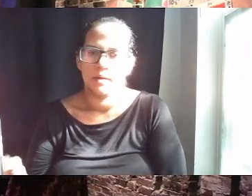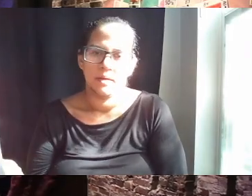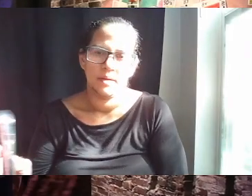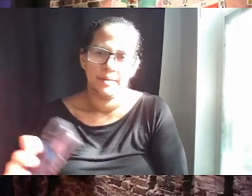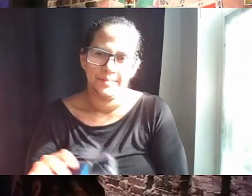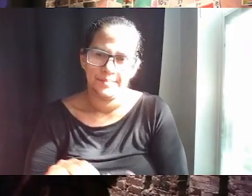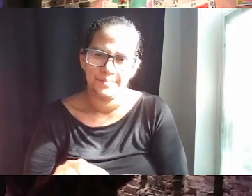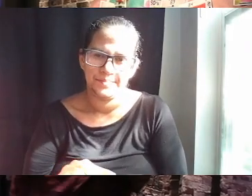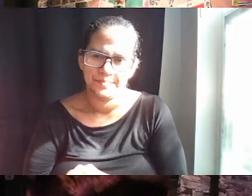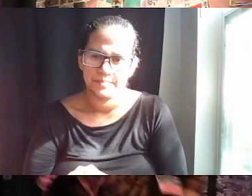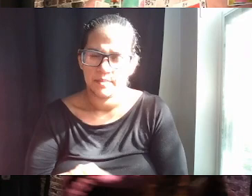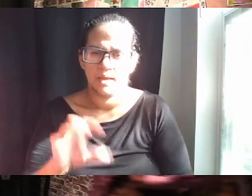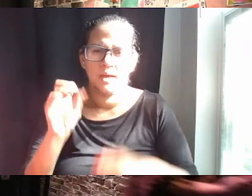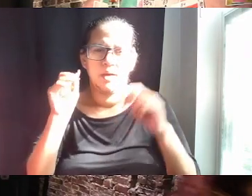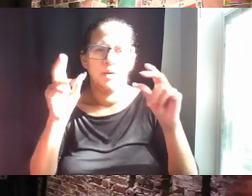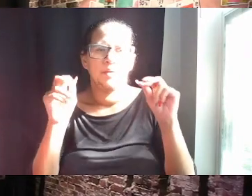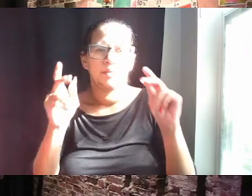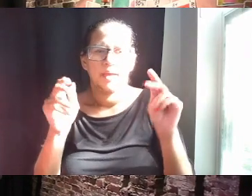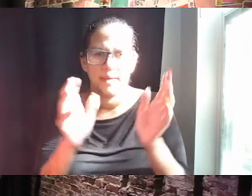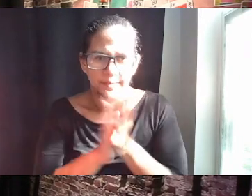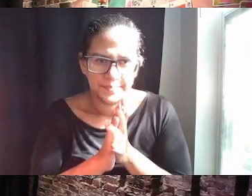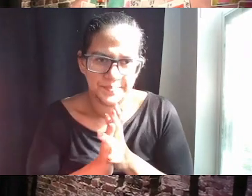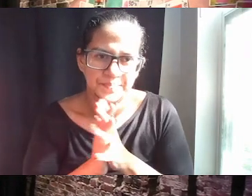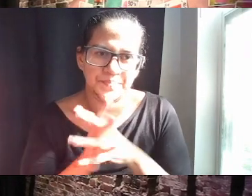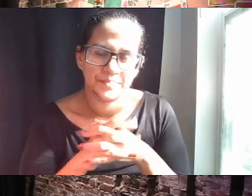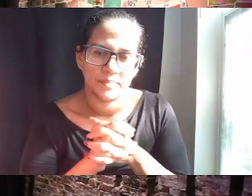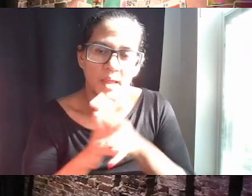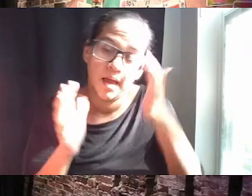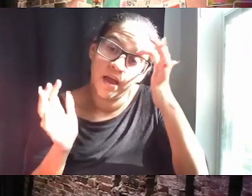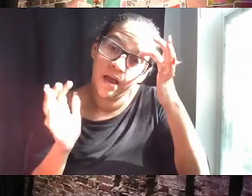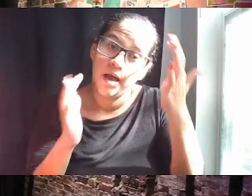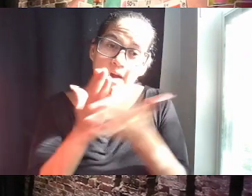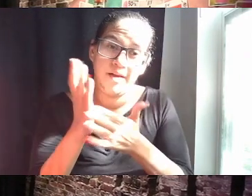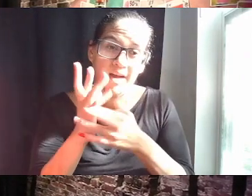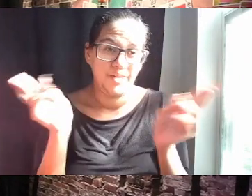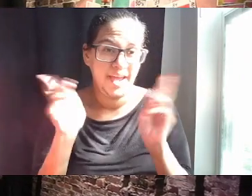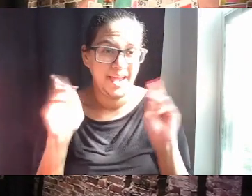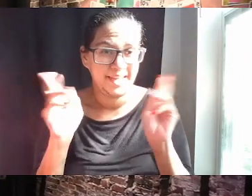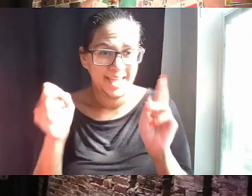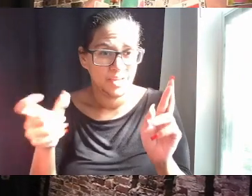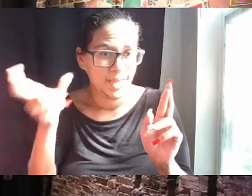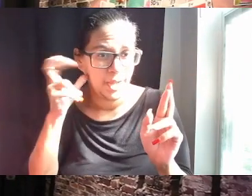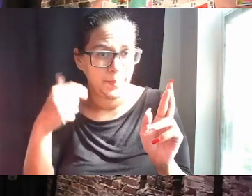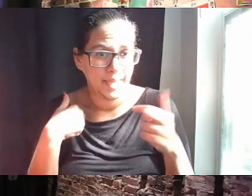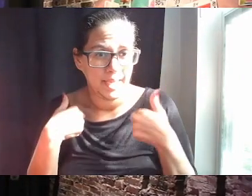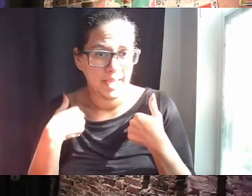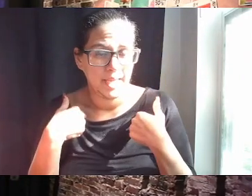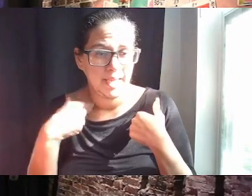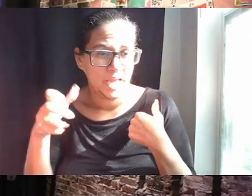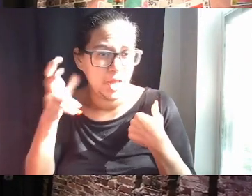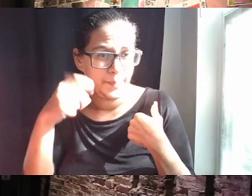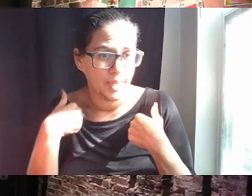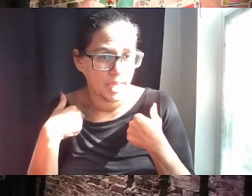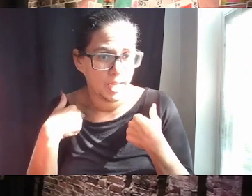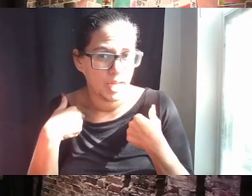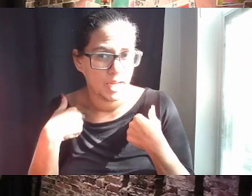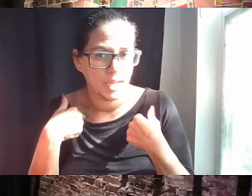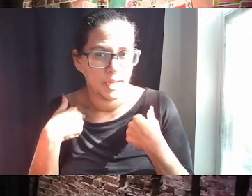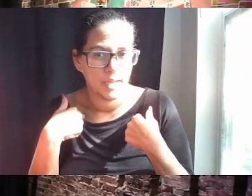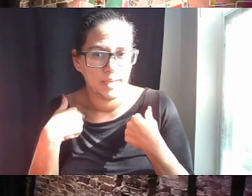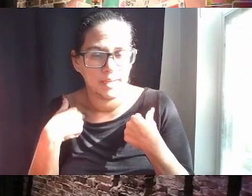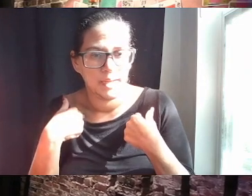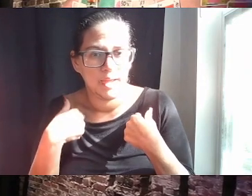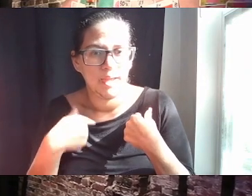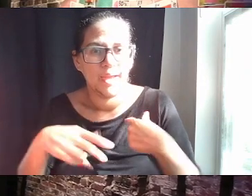Okay. All right. Are we ready? Can you hear me? Can you hear me? If you can hear my